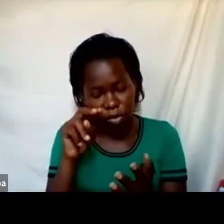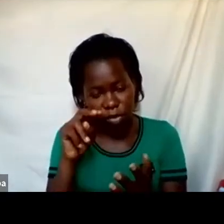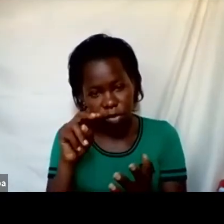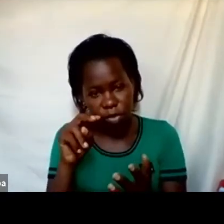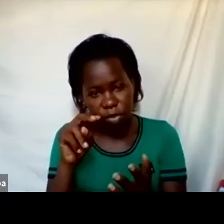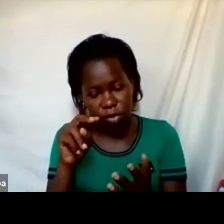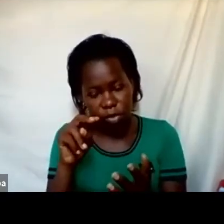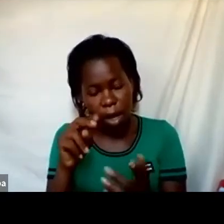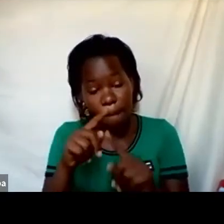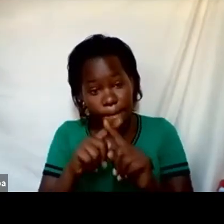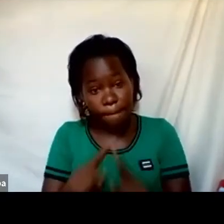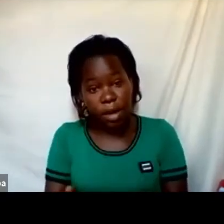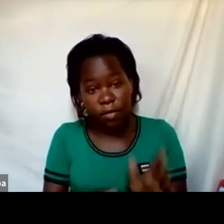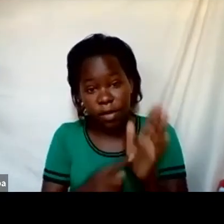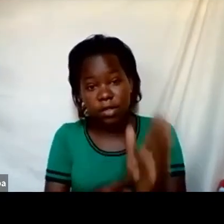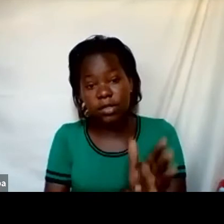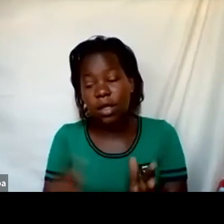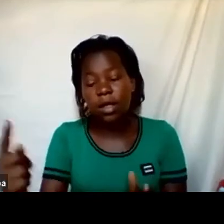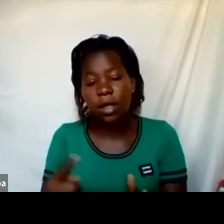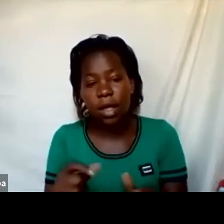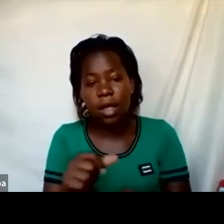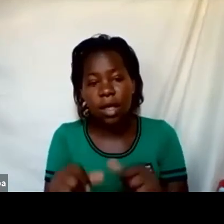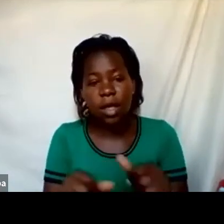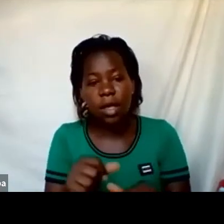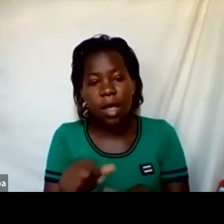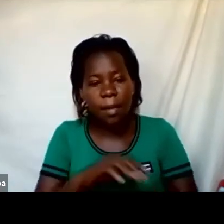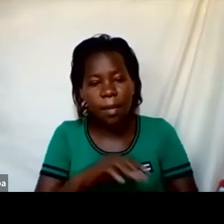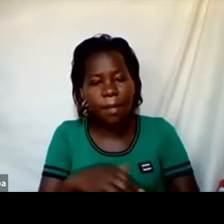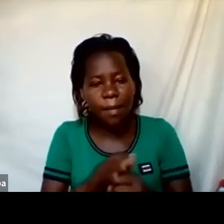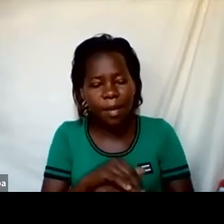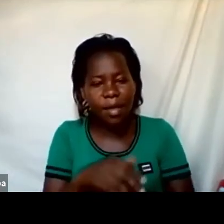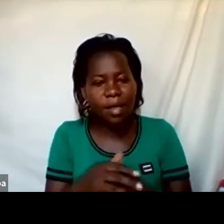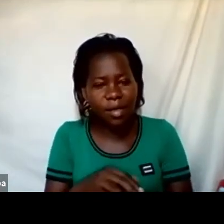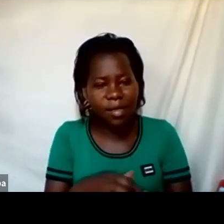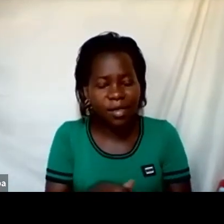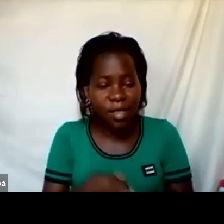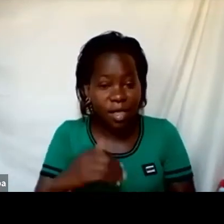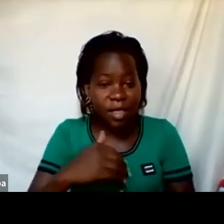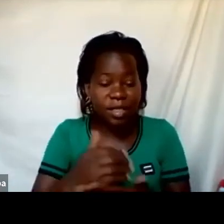out of this manufacturing section,